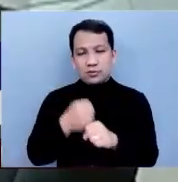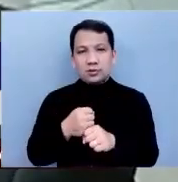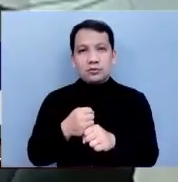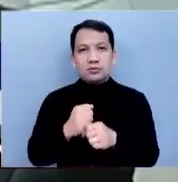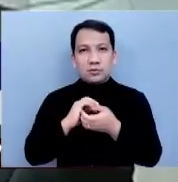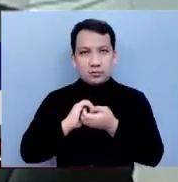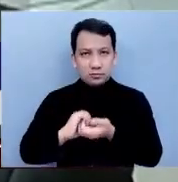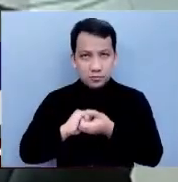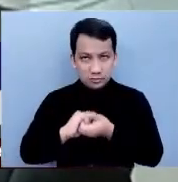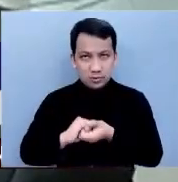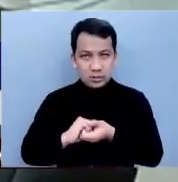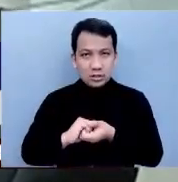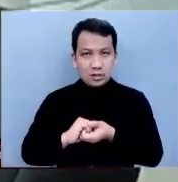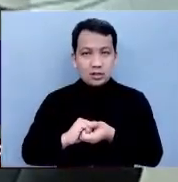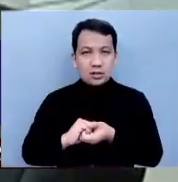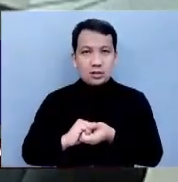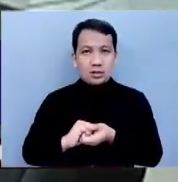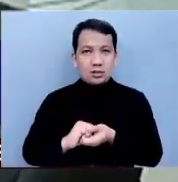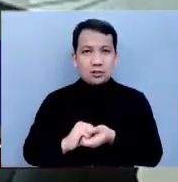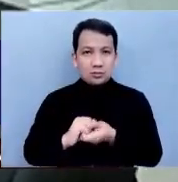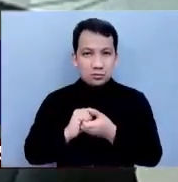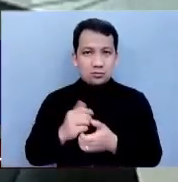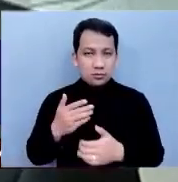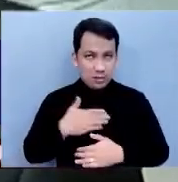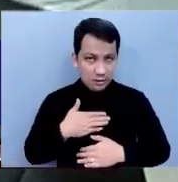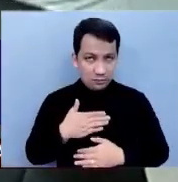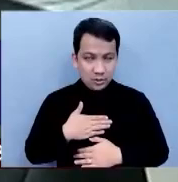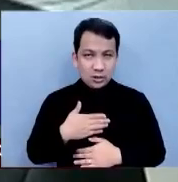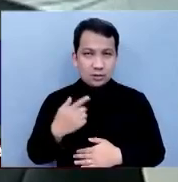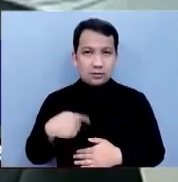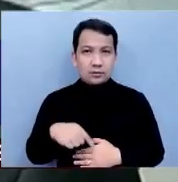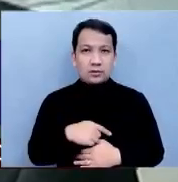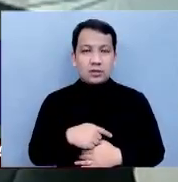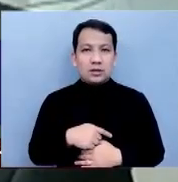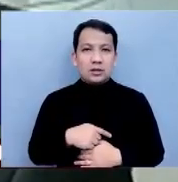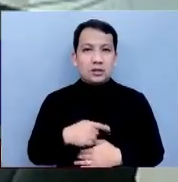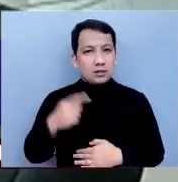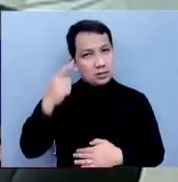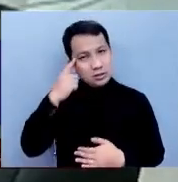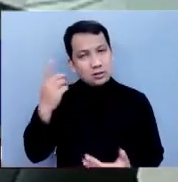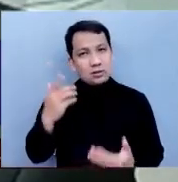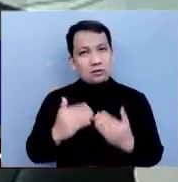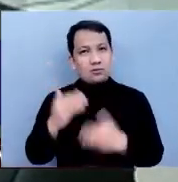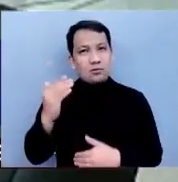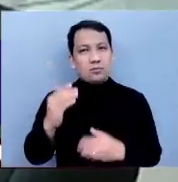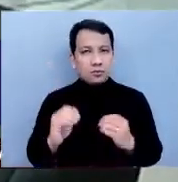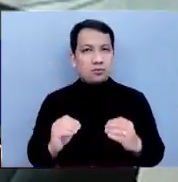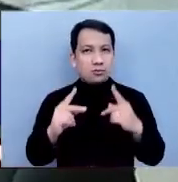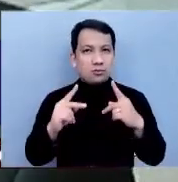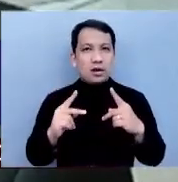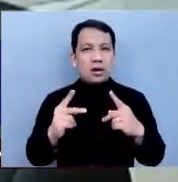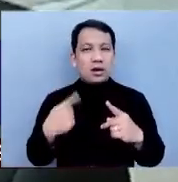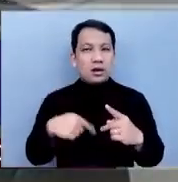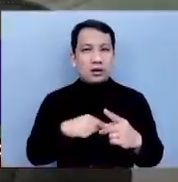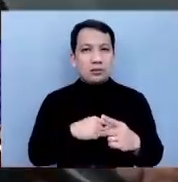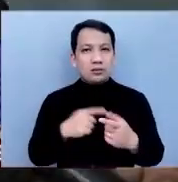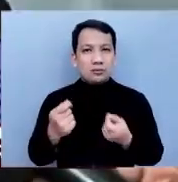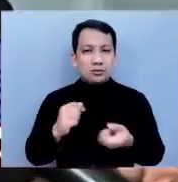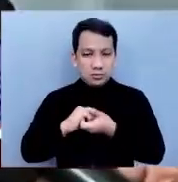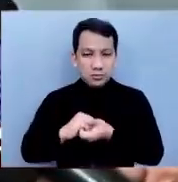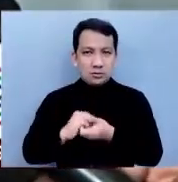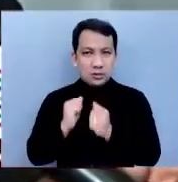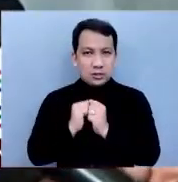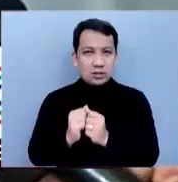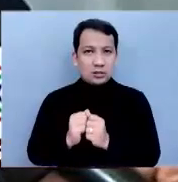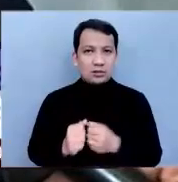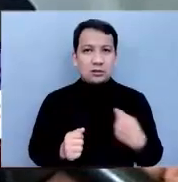partnership which we've been very happy with. And I think there are a lot of opportunities that we can do together. We really